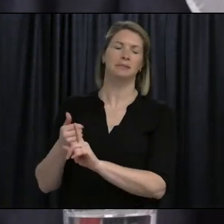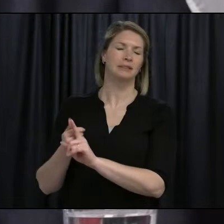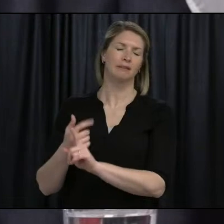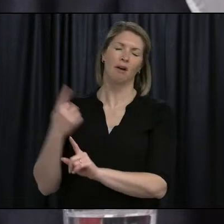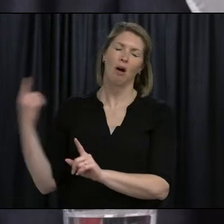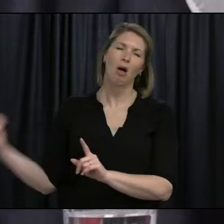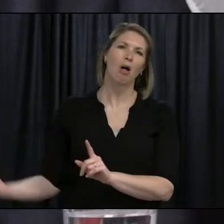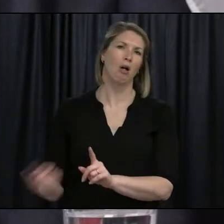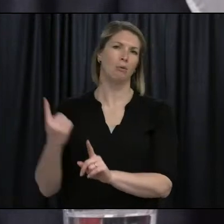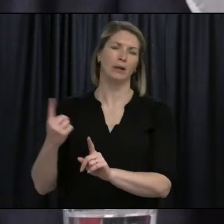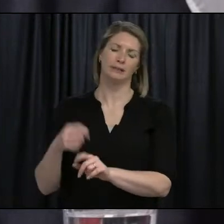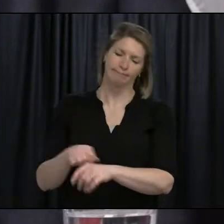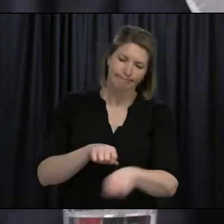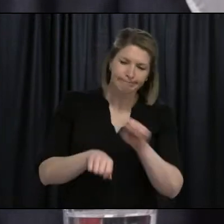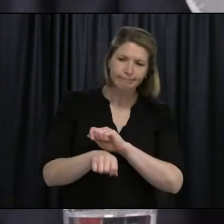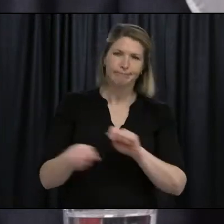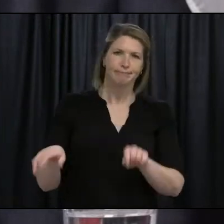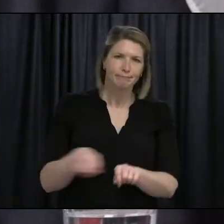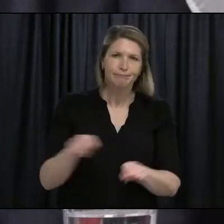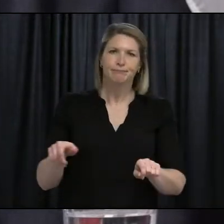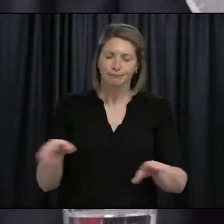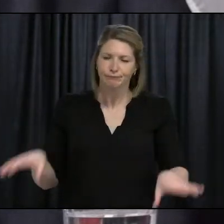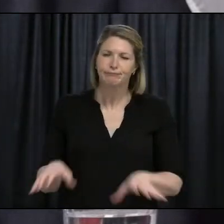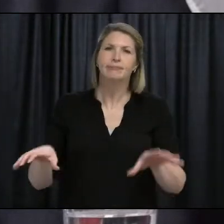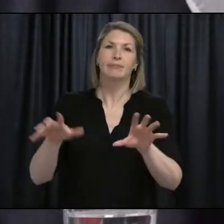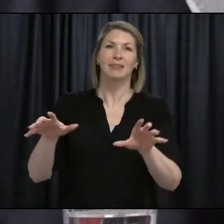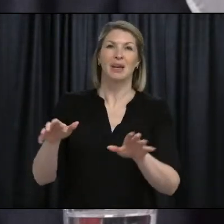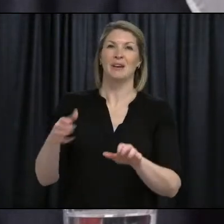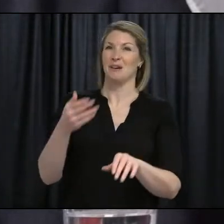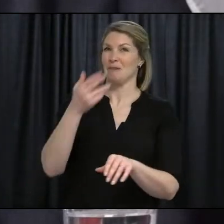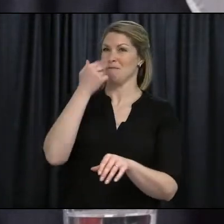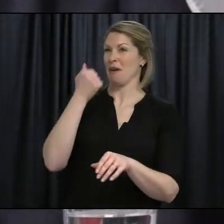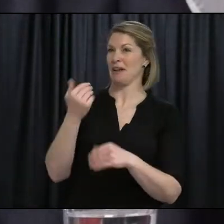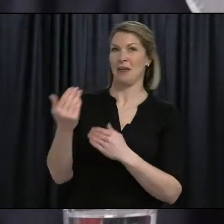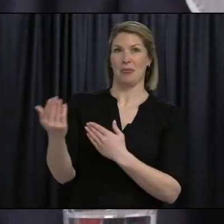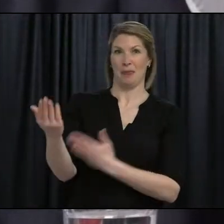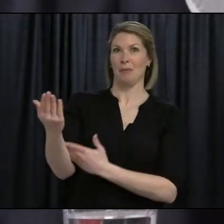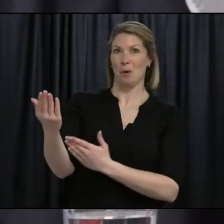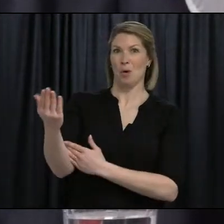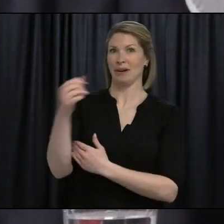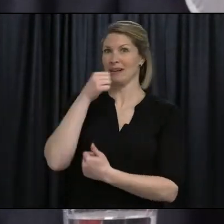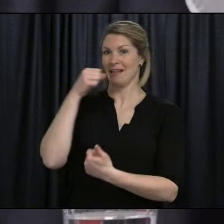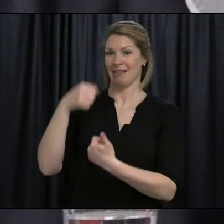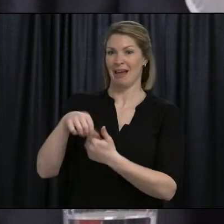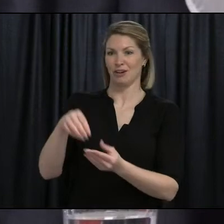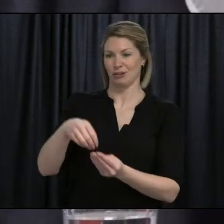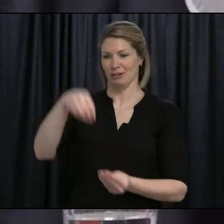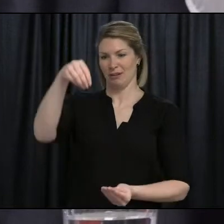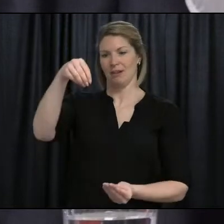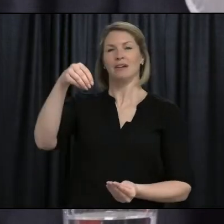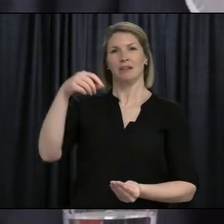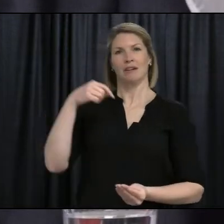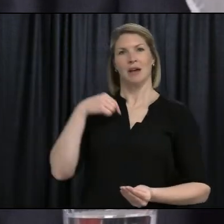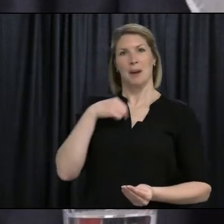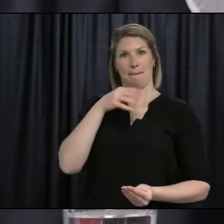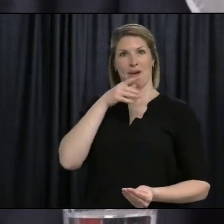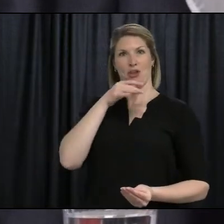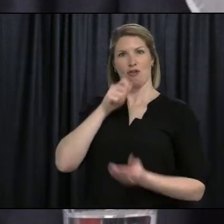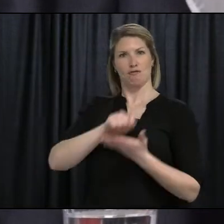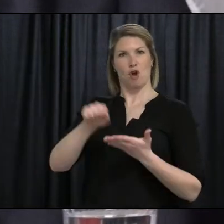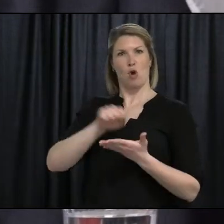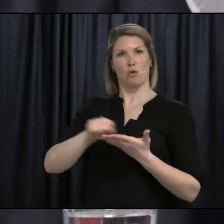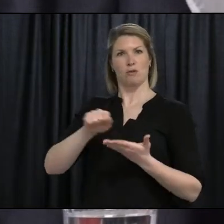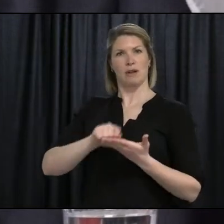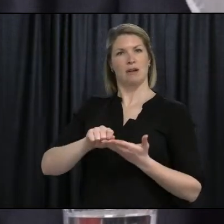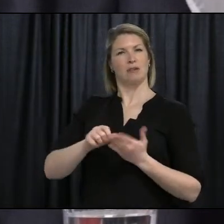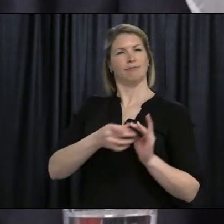beyond. Only this morning, I received a lovely letter from a mother of a young man on the autism spectrum disorder. It